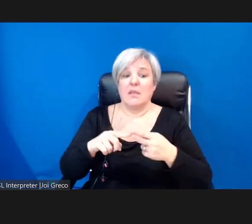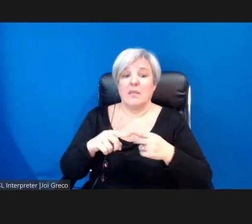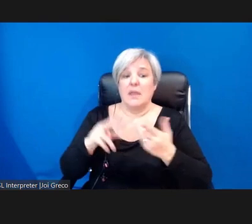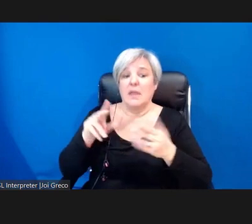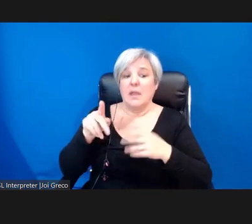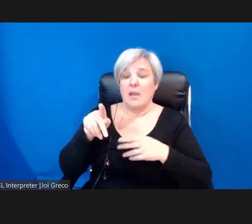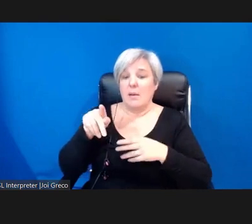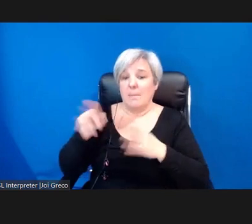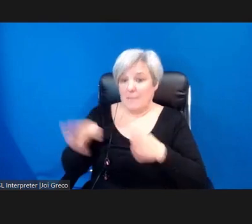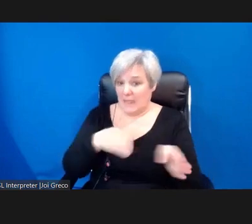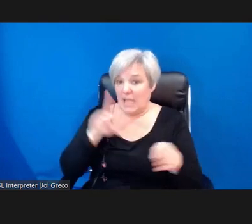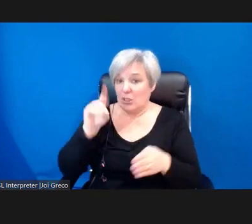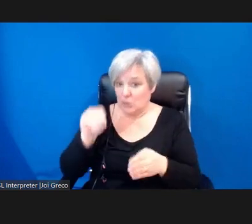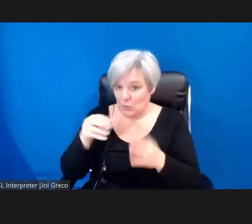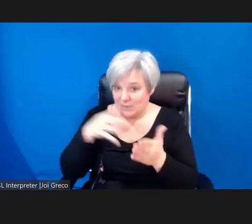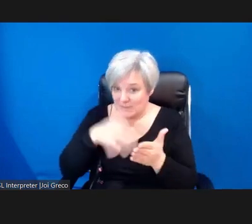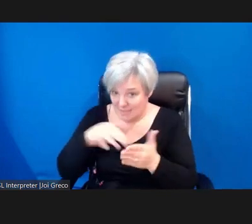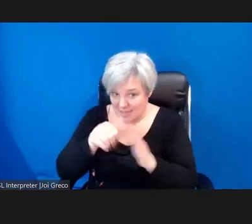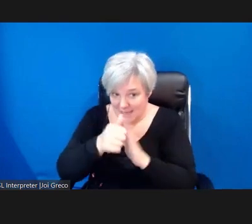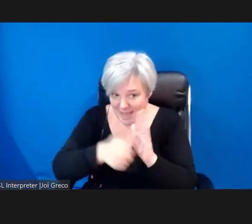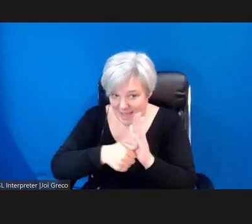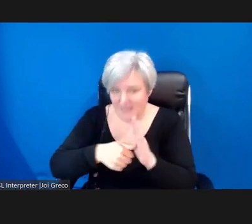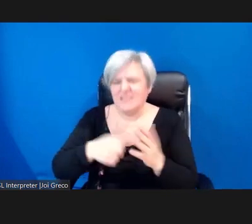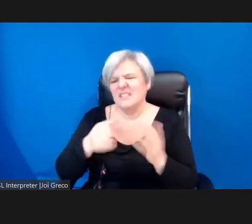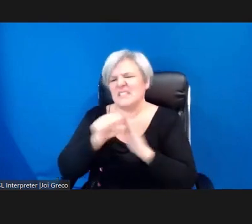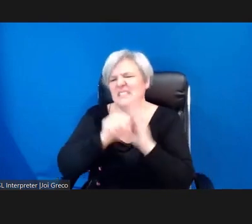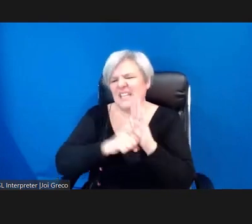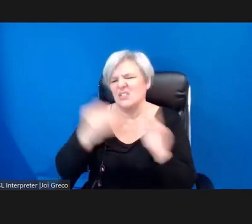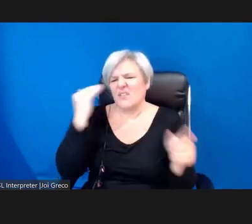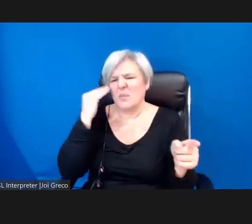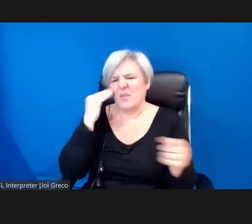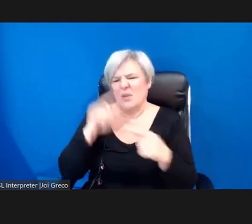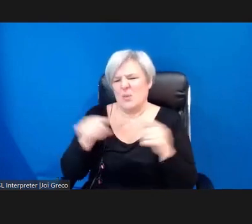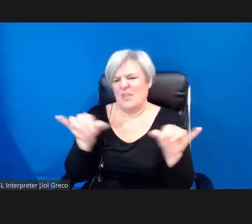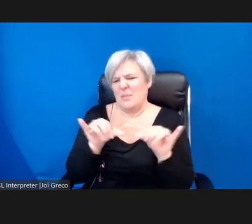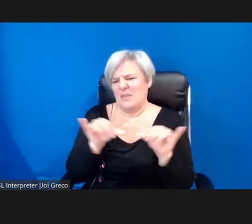Study, Act methodology, for which states are very familiar.